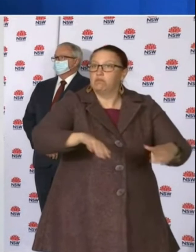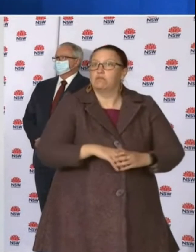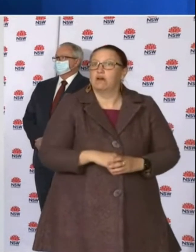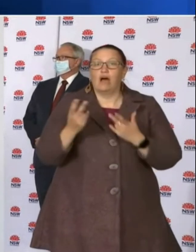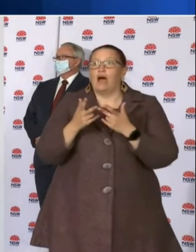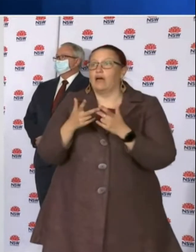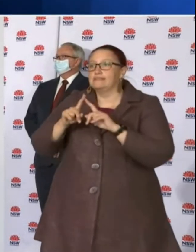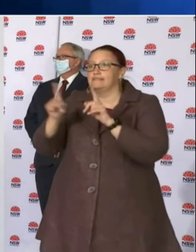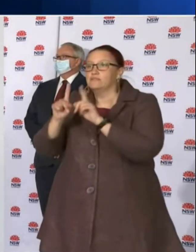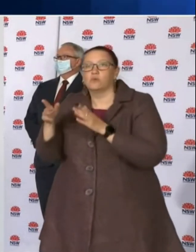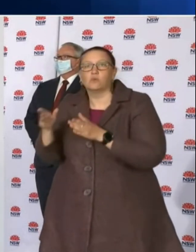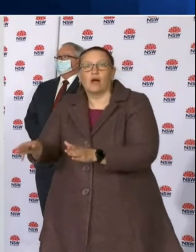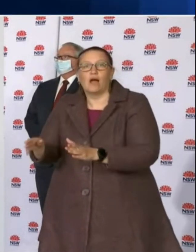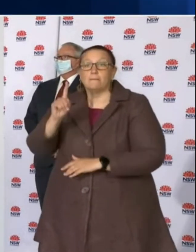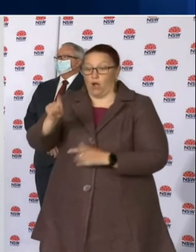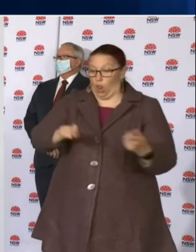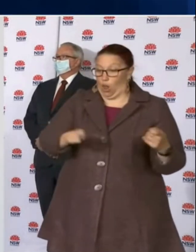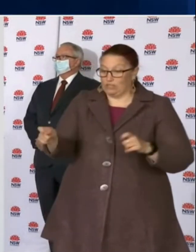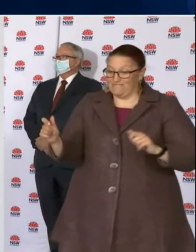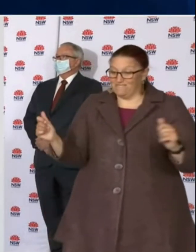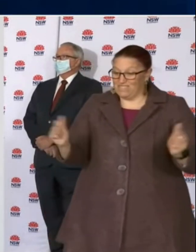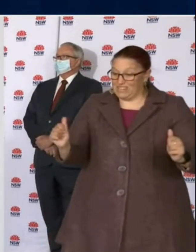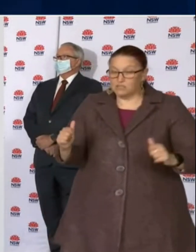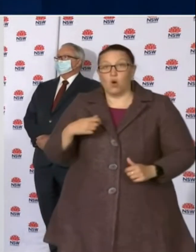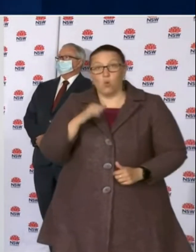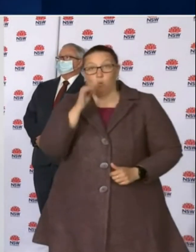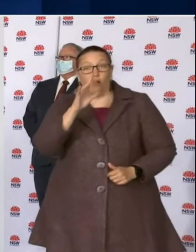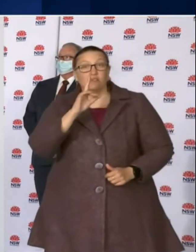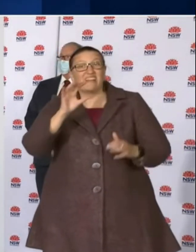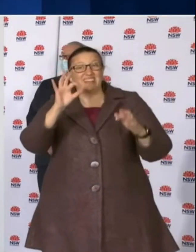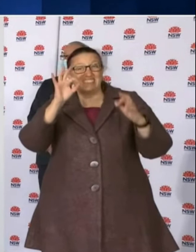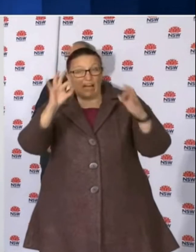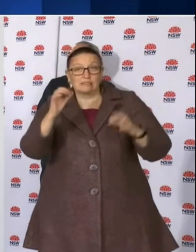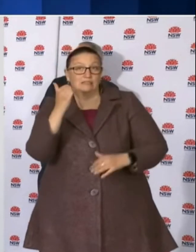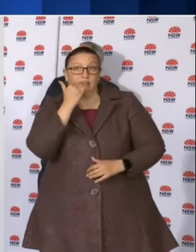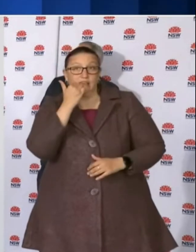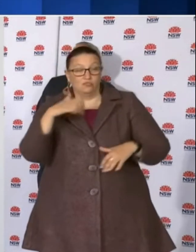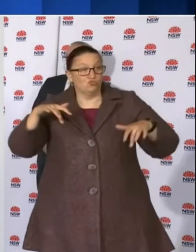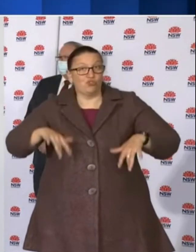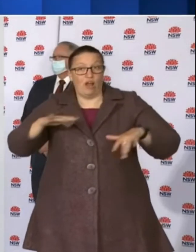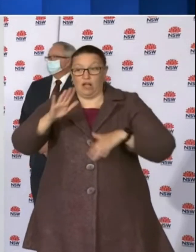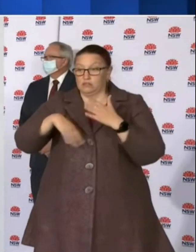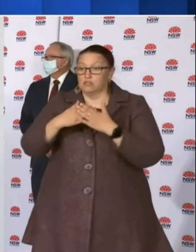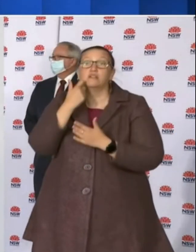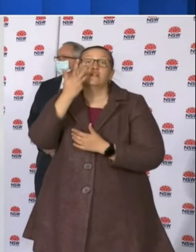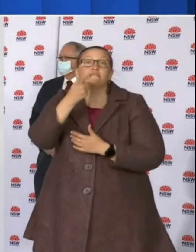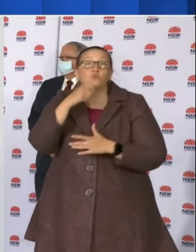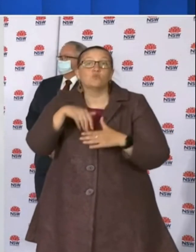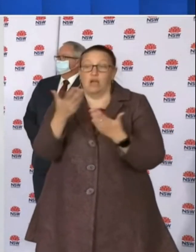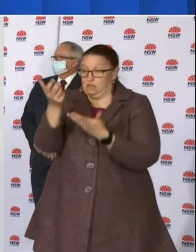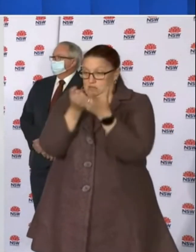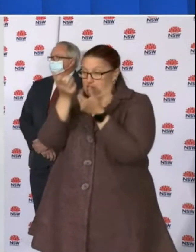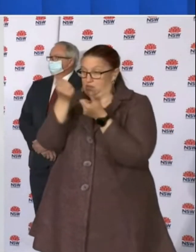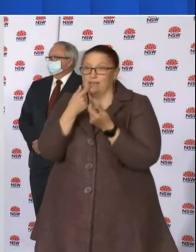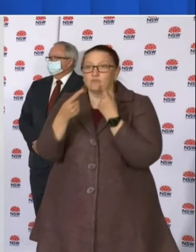that when we get out of this lockdown, and of course I'm not willing to give an end date just today until we get the data in the next few days and beyond,